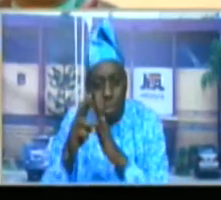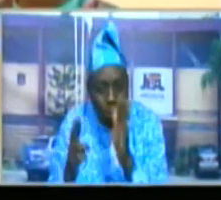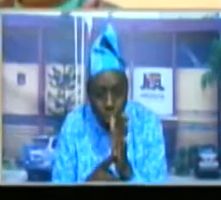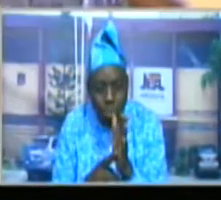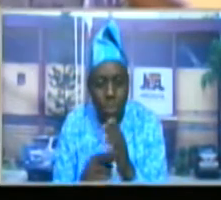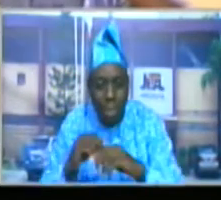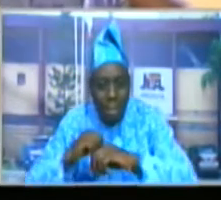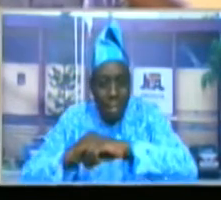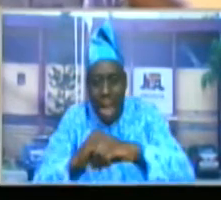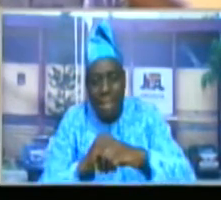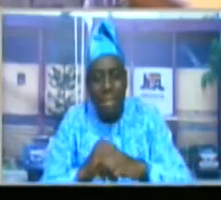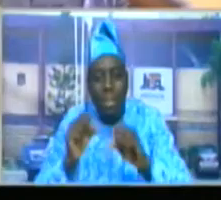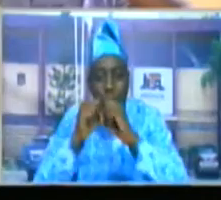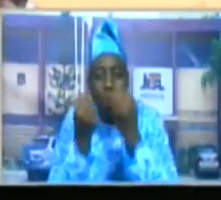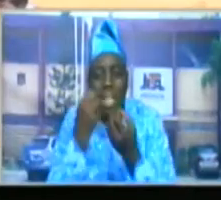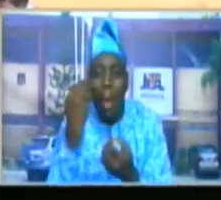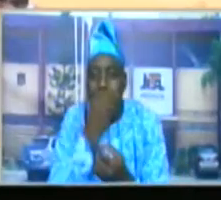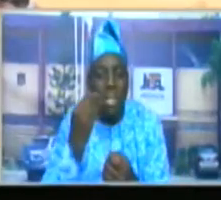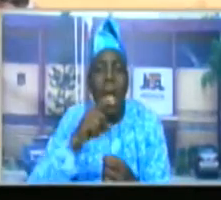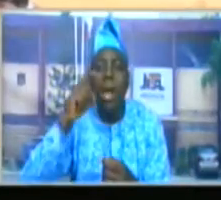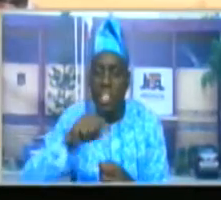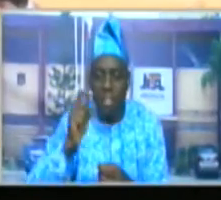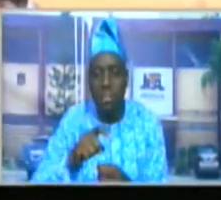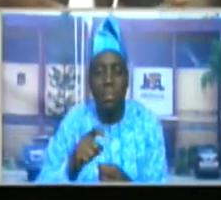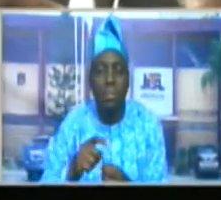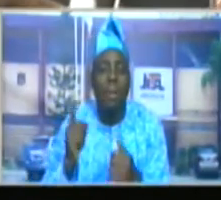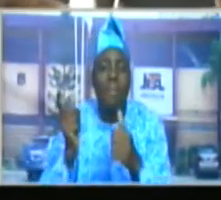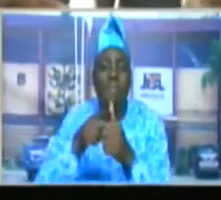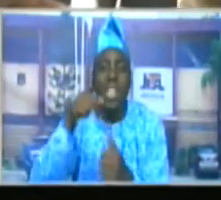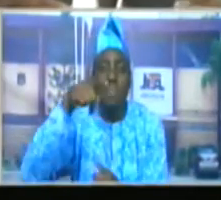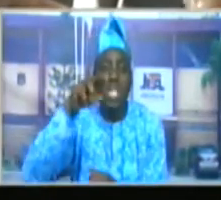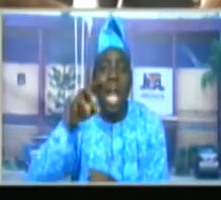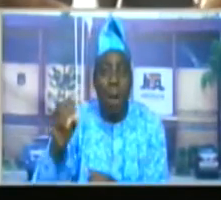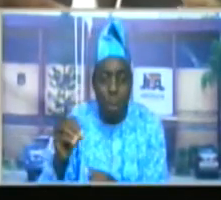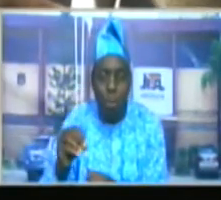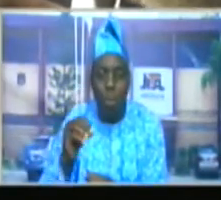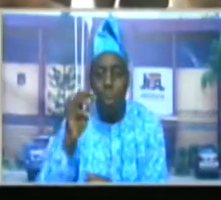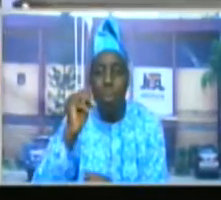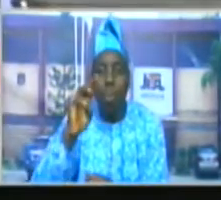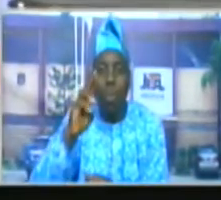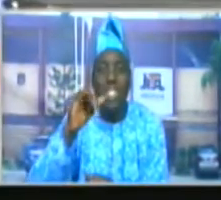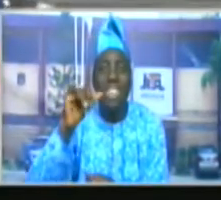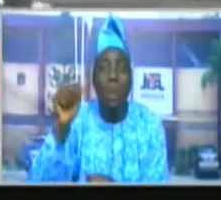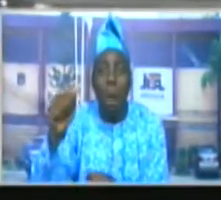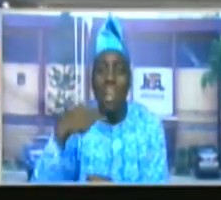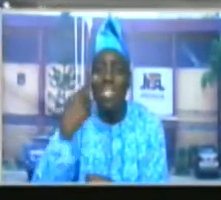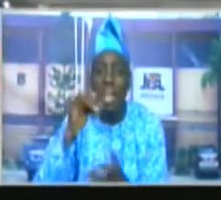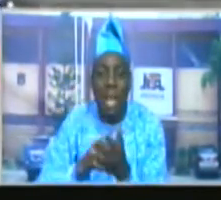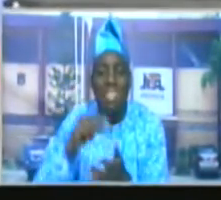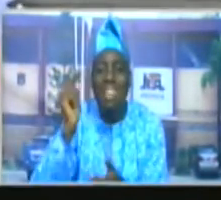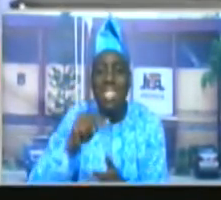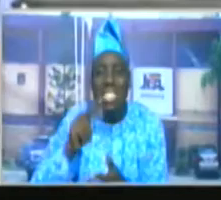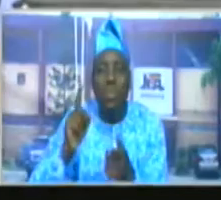necessary. Stakeholders, including the first PRO, Onumuyiwa Adejobi, say the lecture is apt. There is need for us to regulate